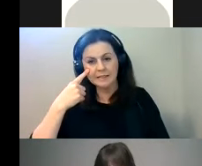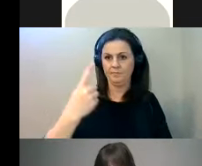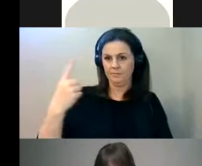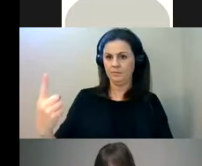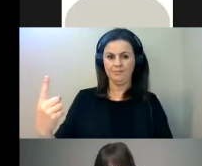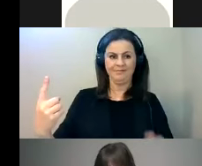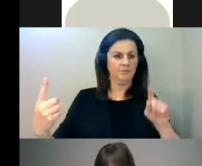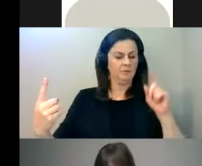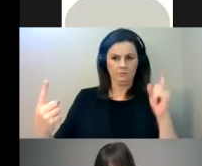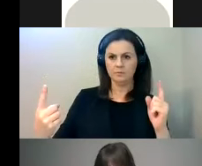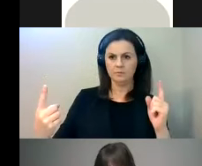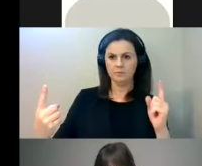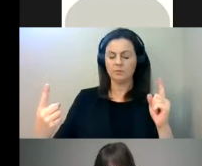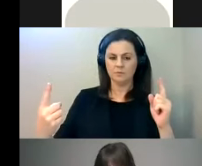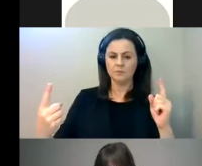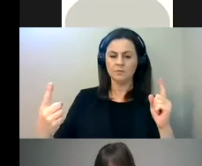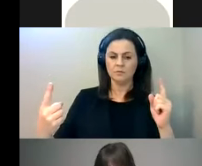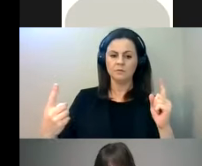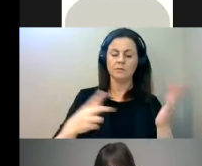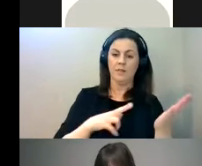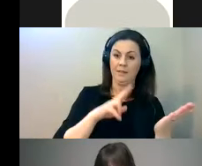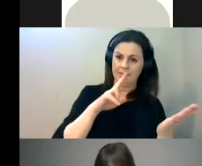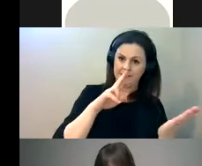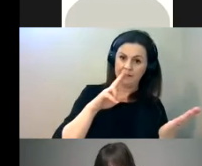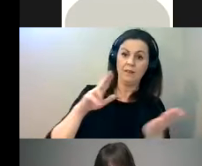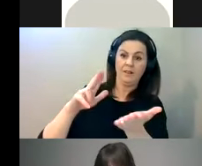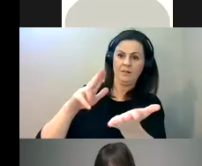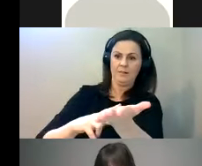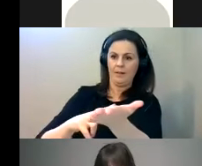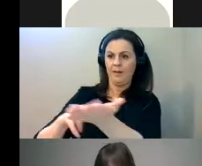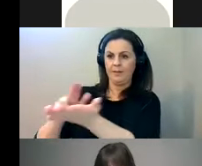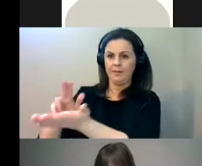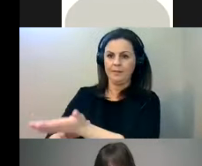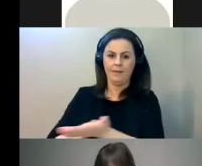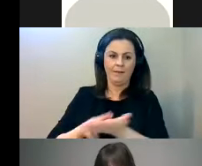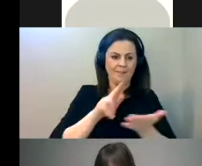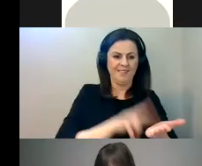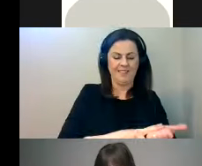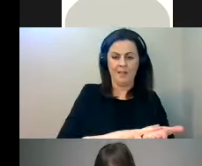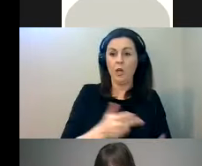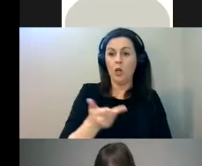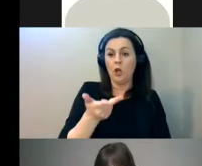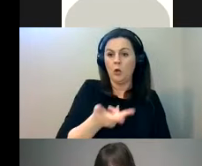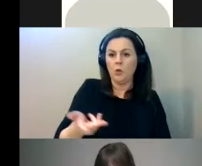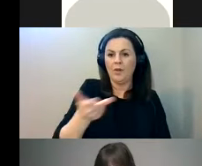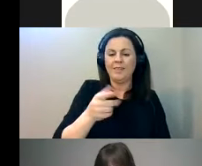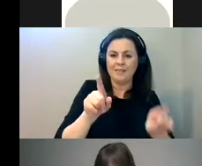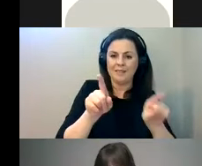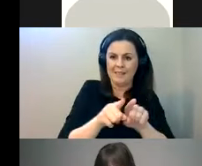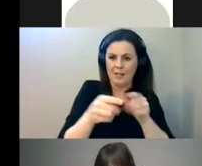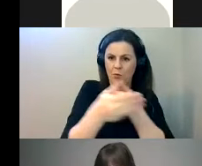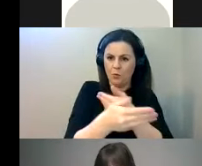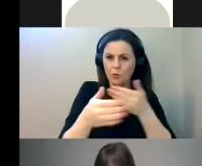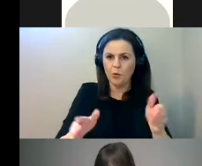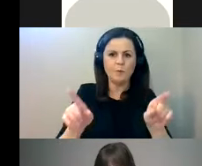shall sign the power of attorney as witnesses. So all three people are together in the same place at the same